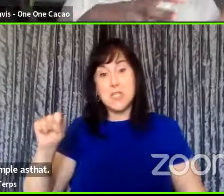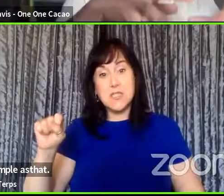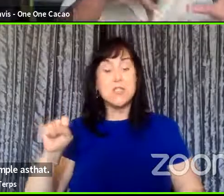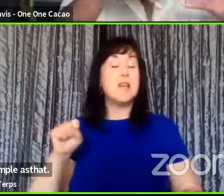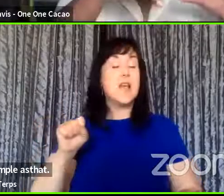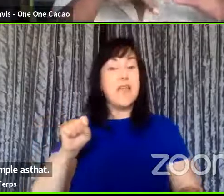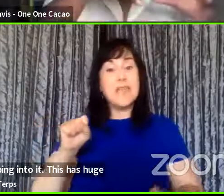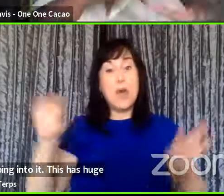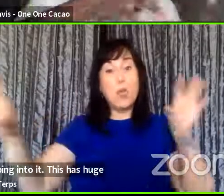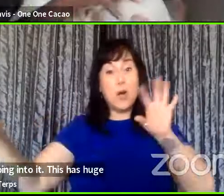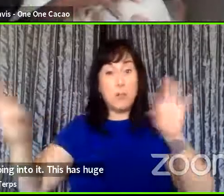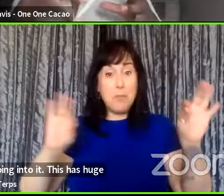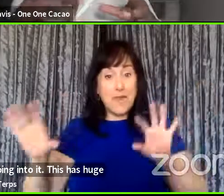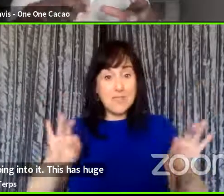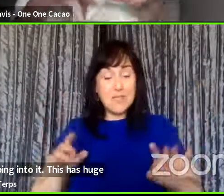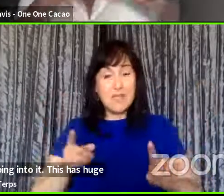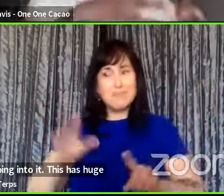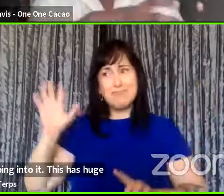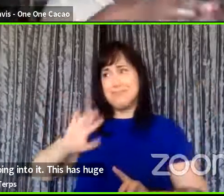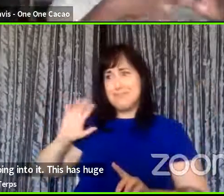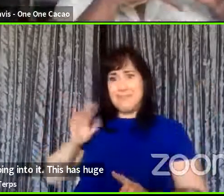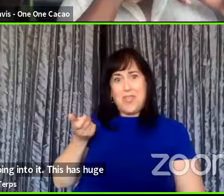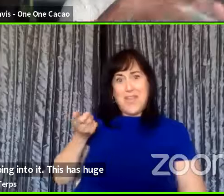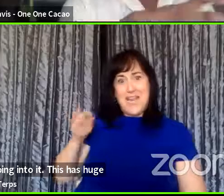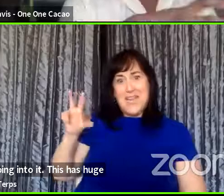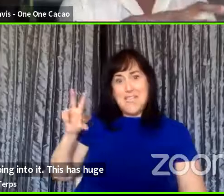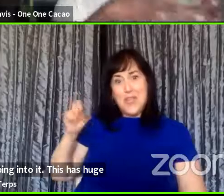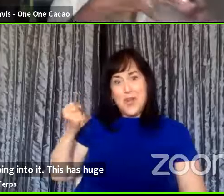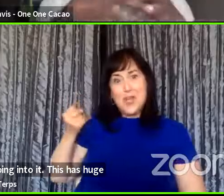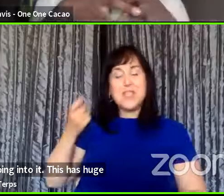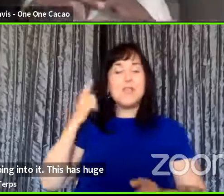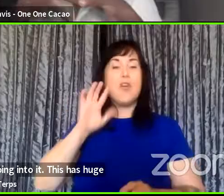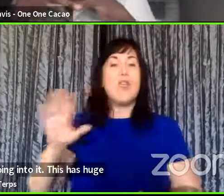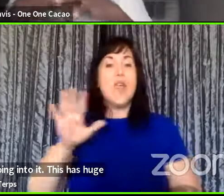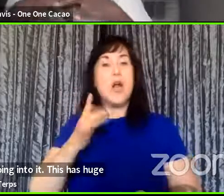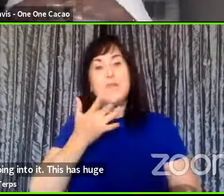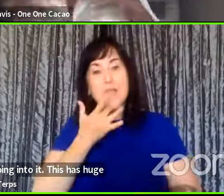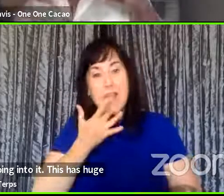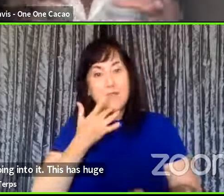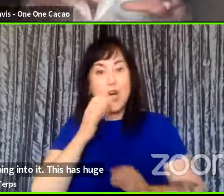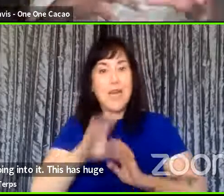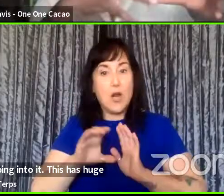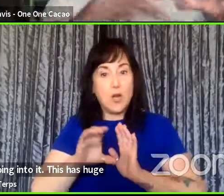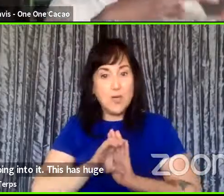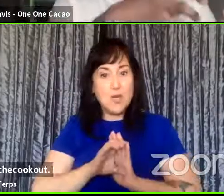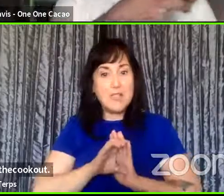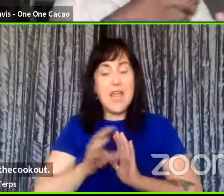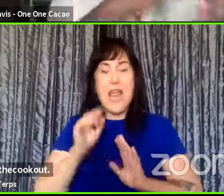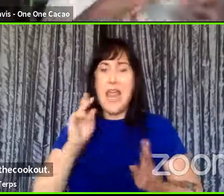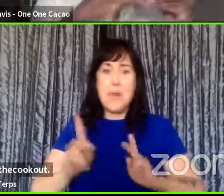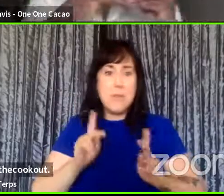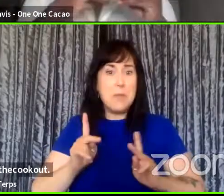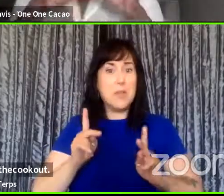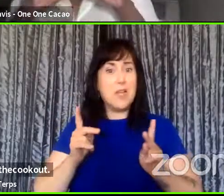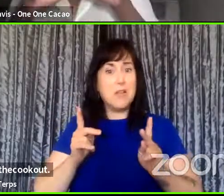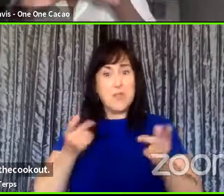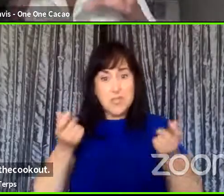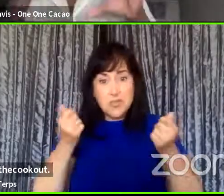chosen from the 1930s for their flavor and characteristics. And literally people have been trying